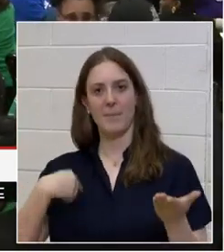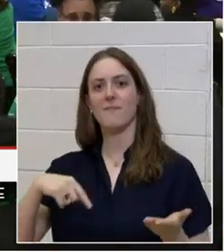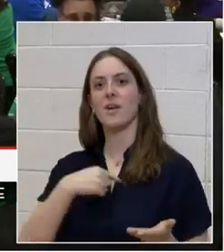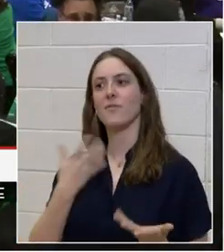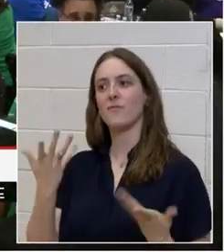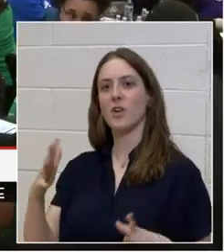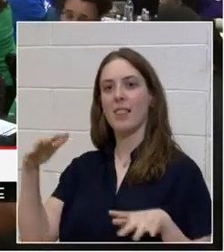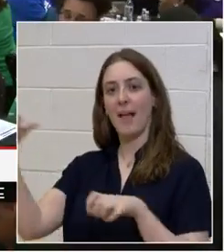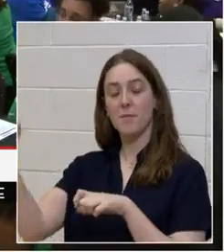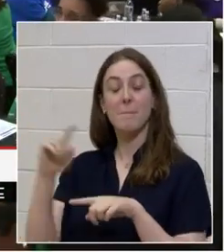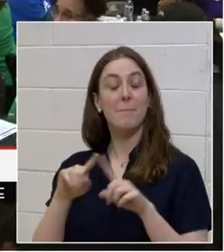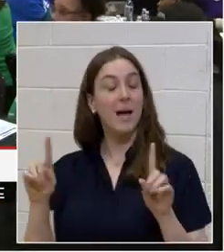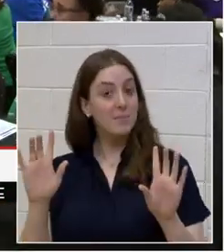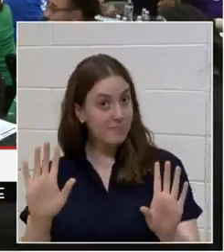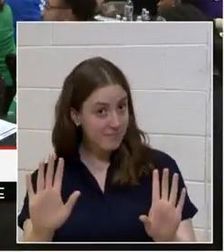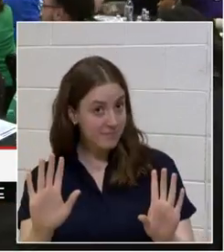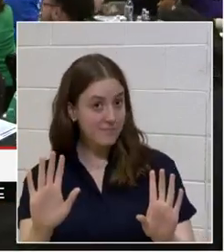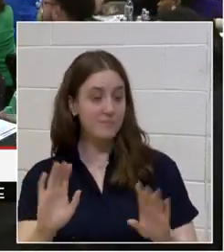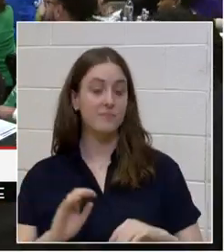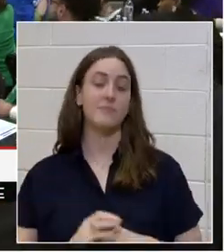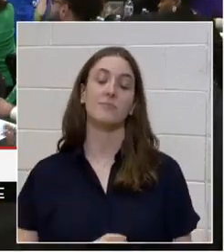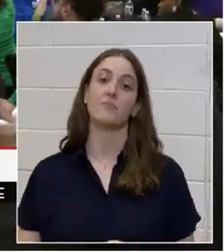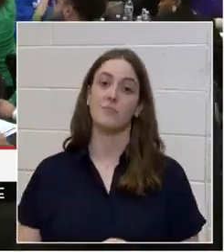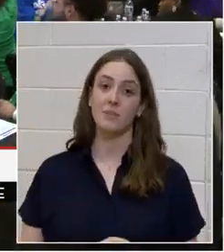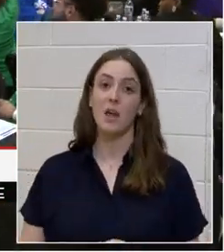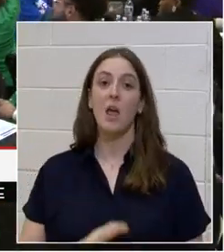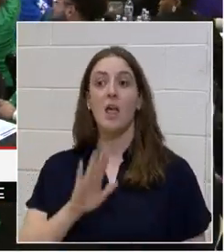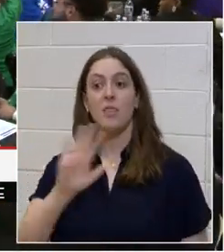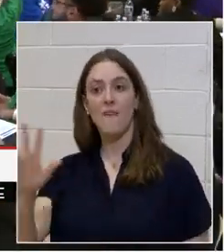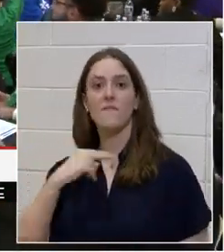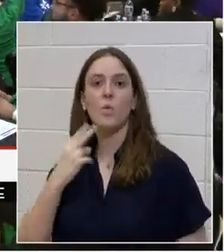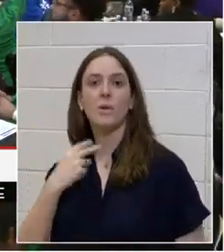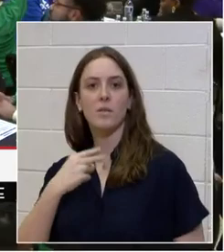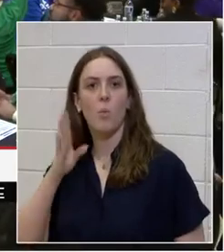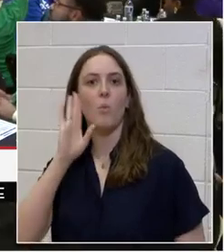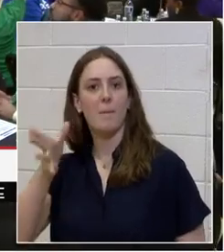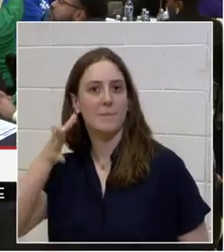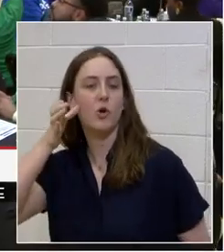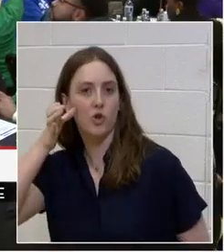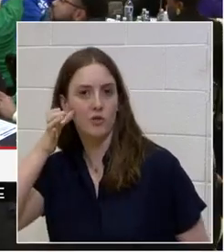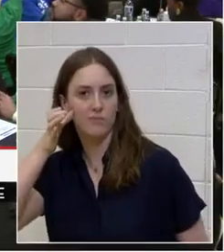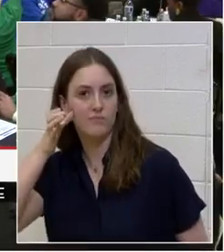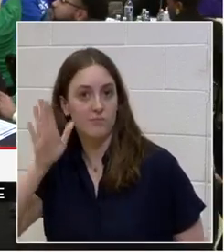left. However, their voice will be heard when I speak.